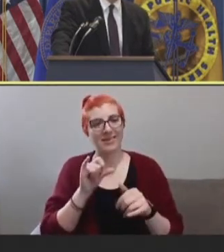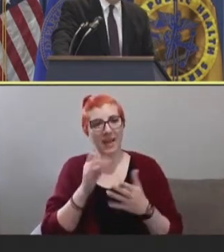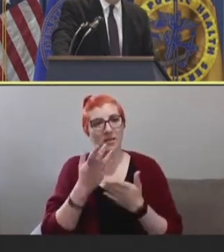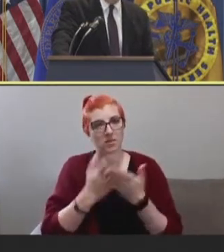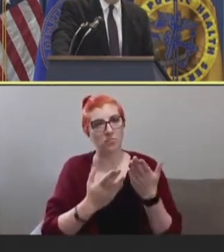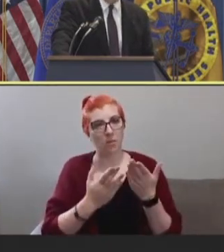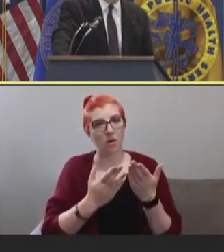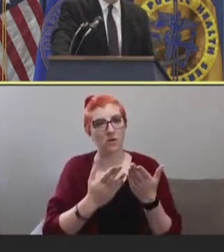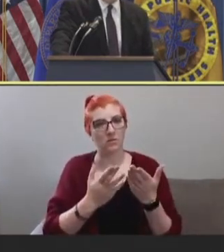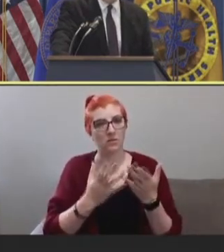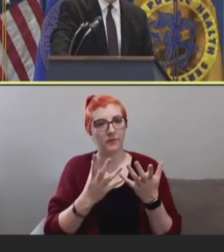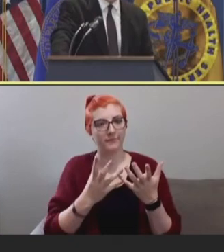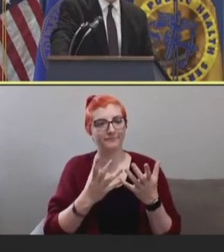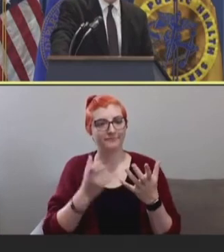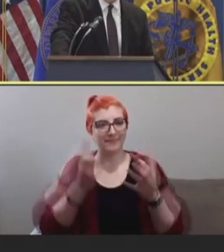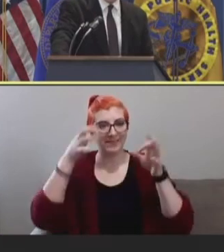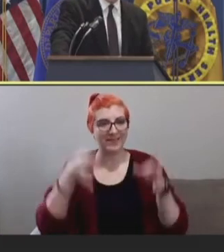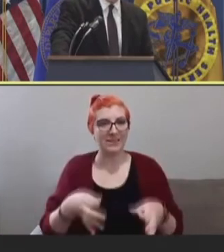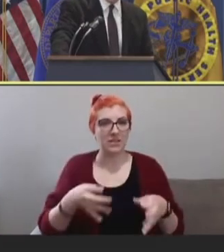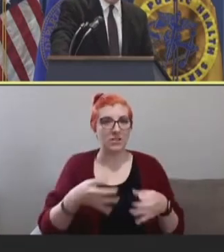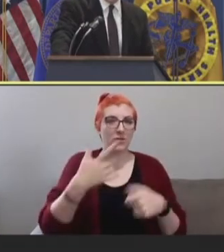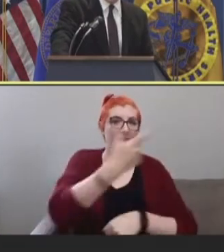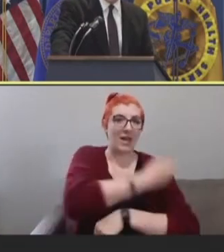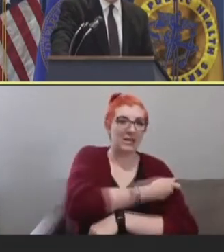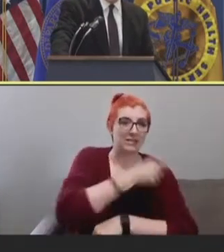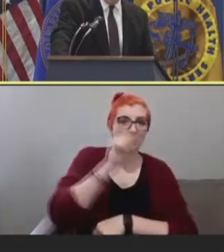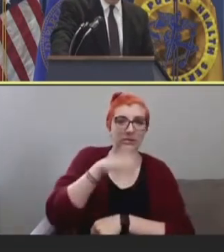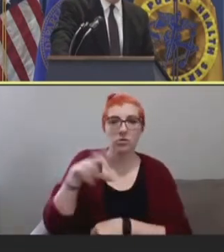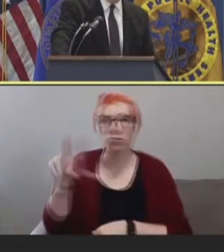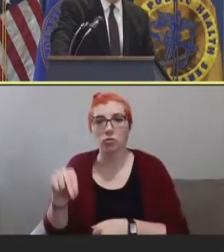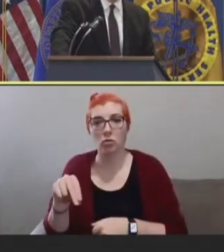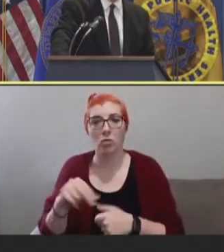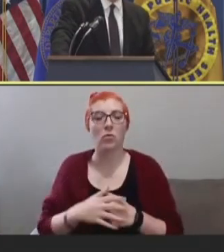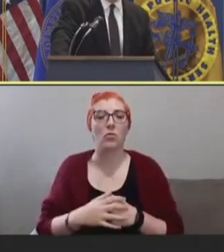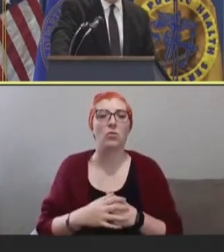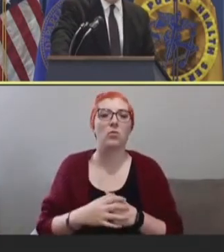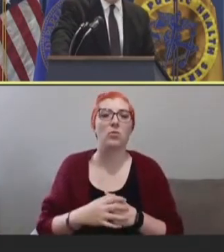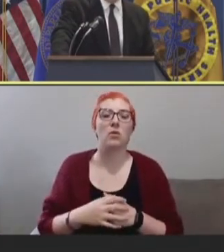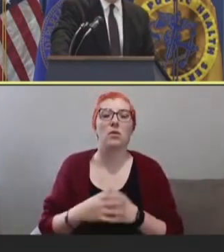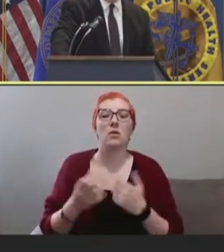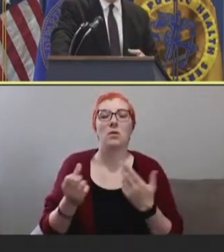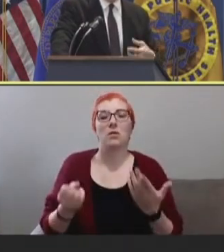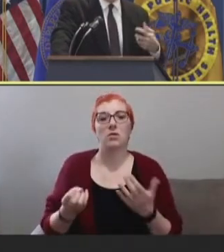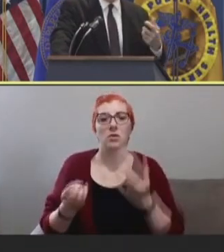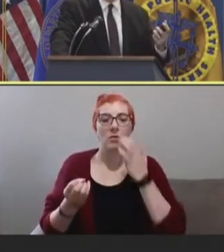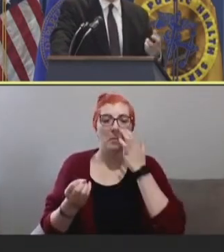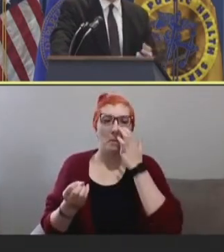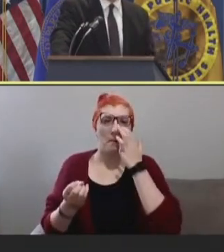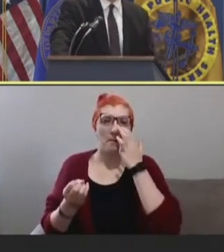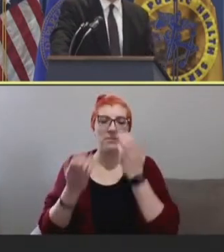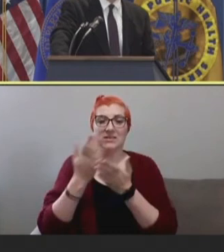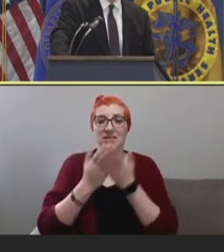not. In some settings, in fact, far from being a